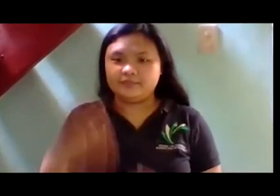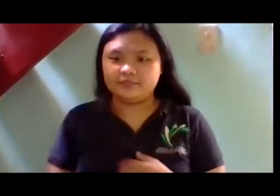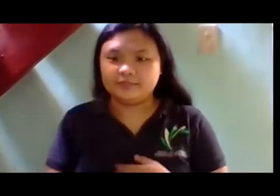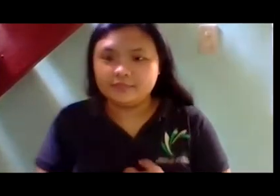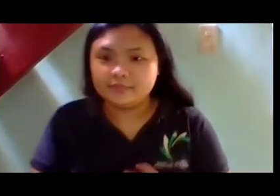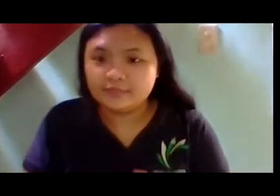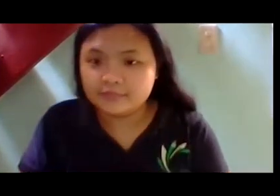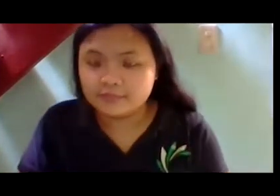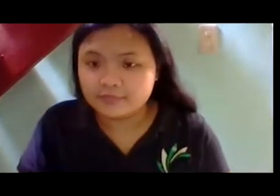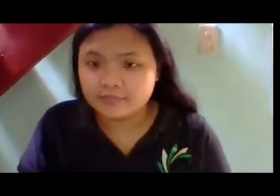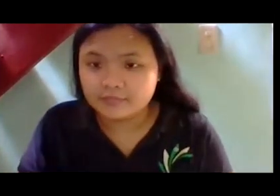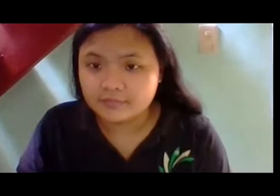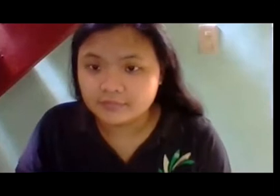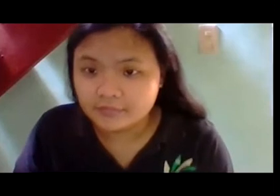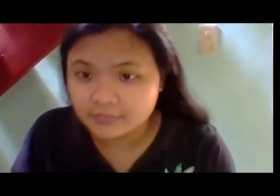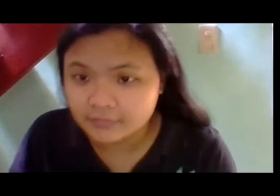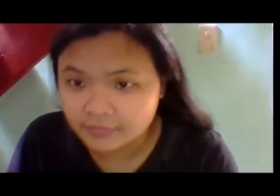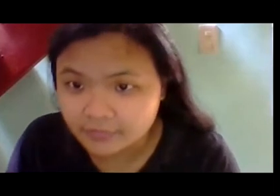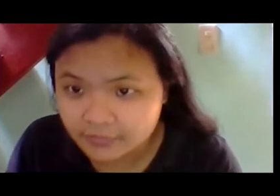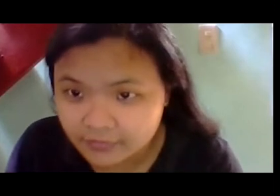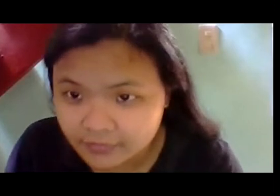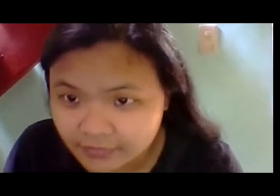to number 9?